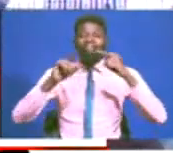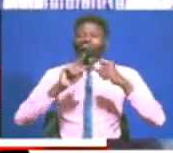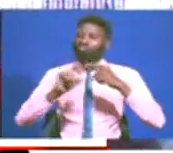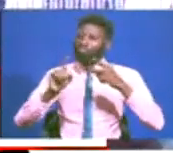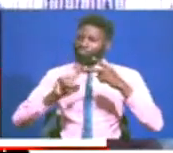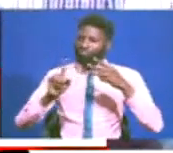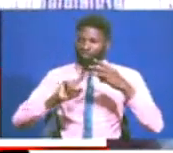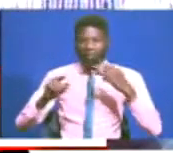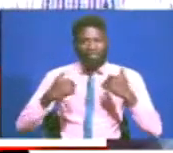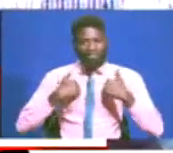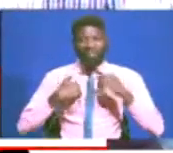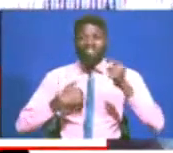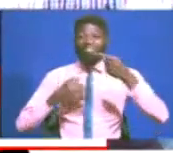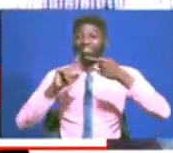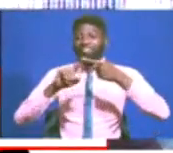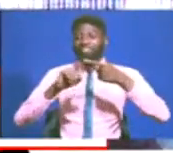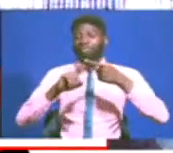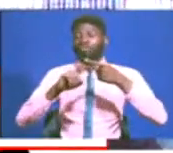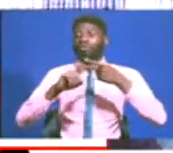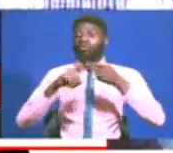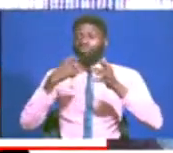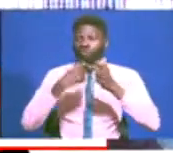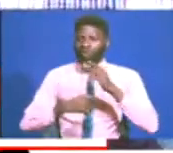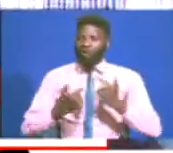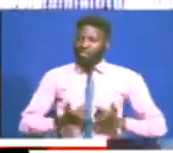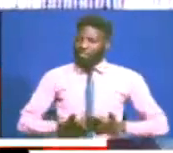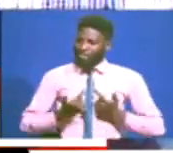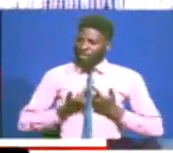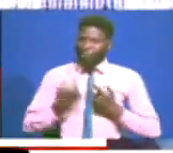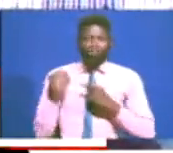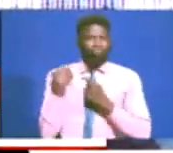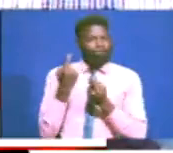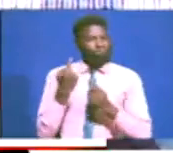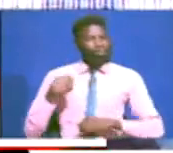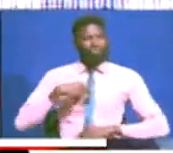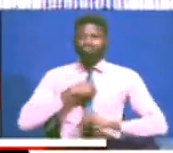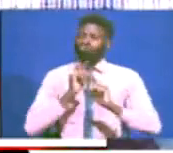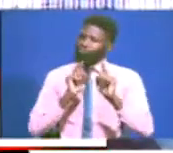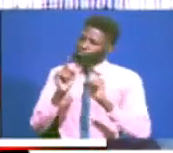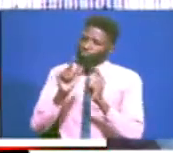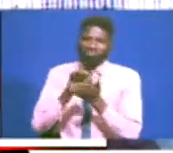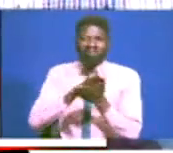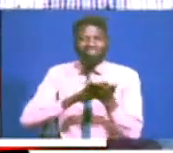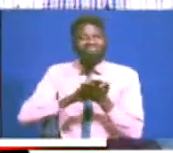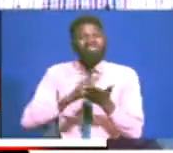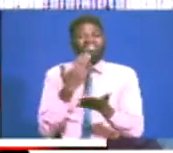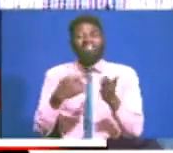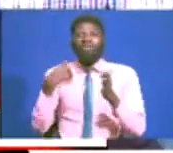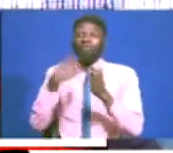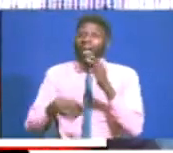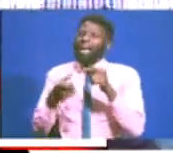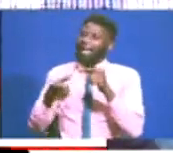living. We have been talking about the rising cost of basic commodities like